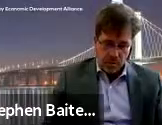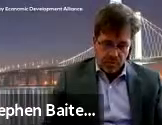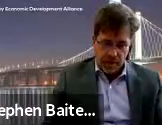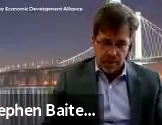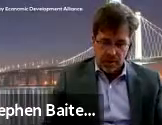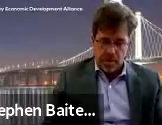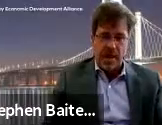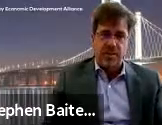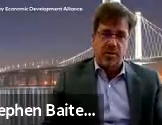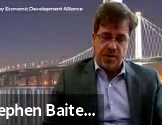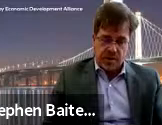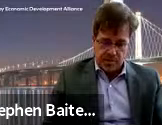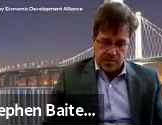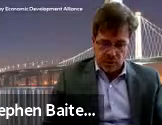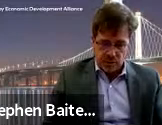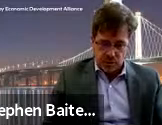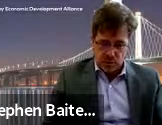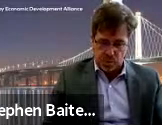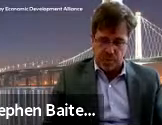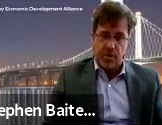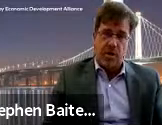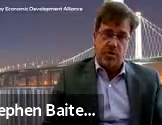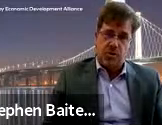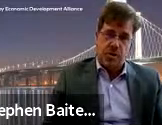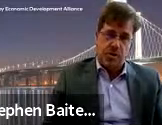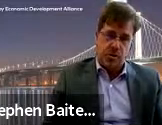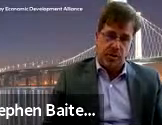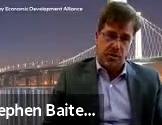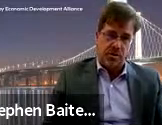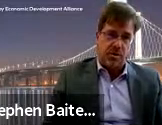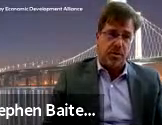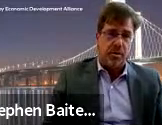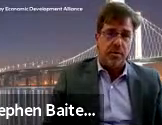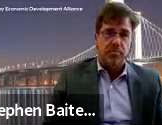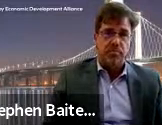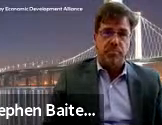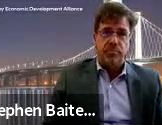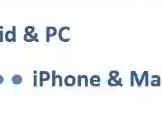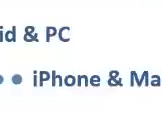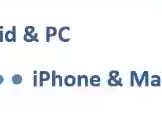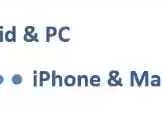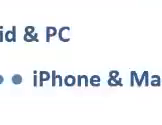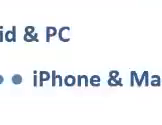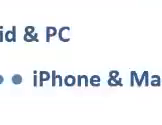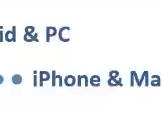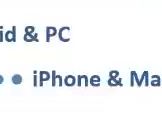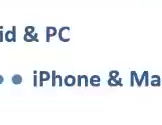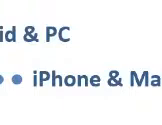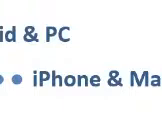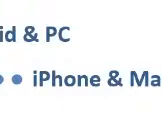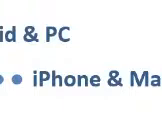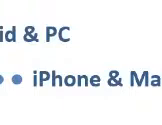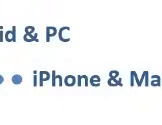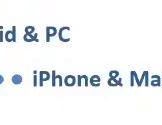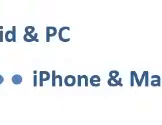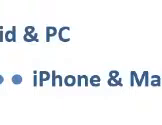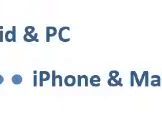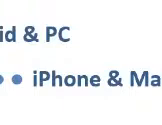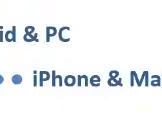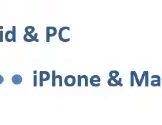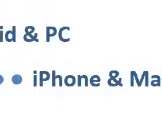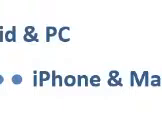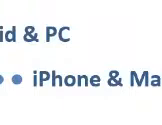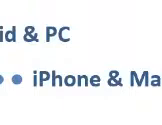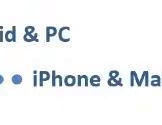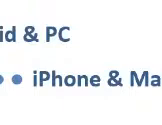Thank you. Finally, let me ask our Vietnamese interpreter to also share instructions. Xin chào quý vị, tên tôi là Tiffany